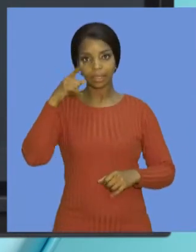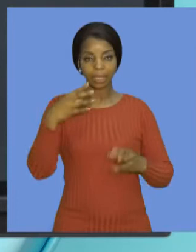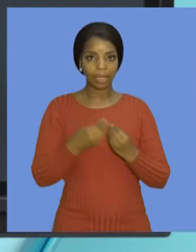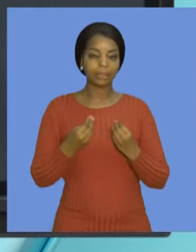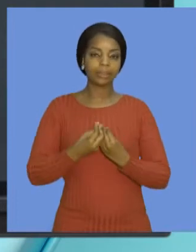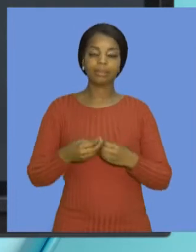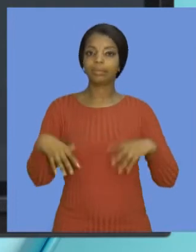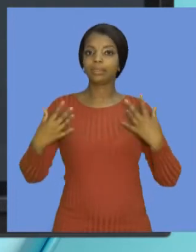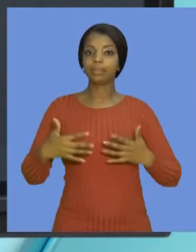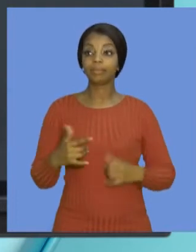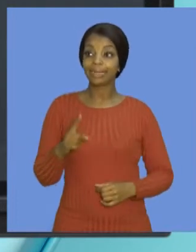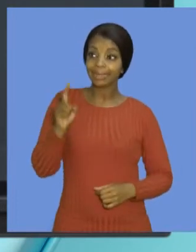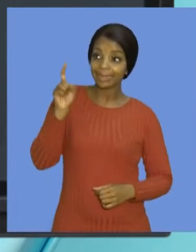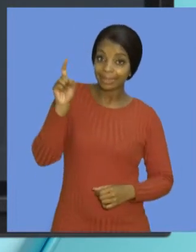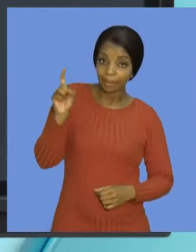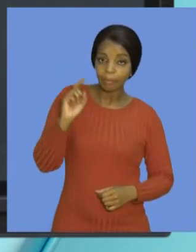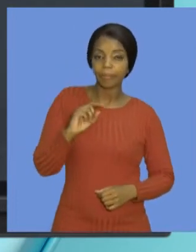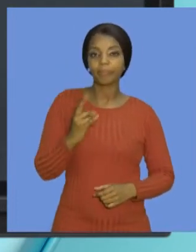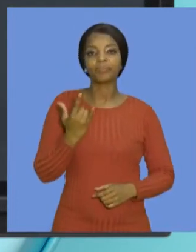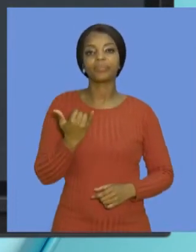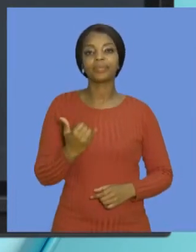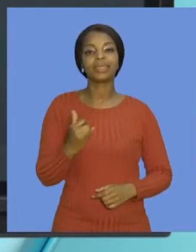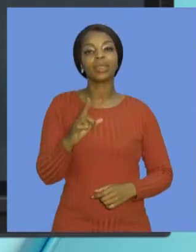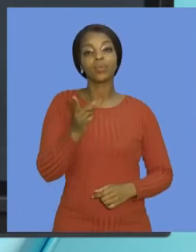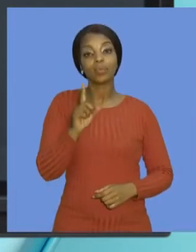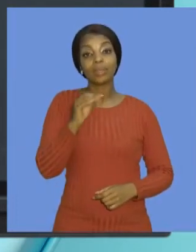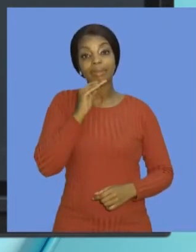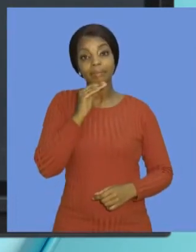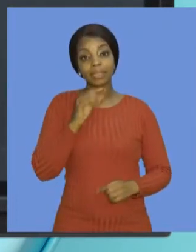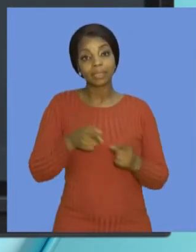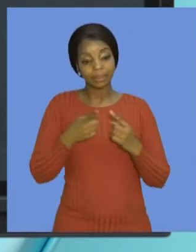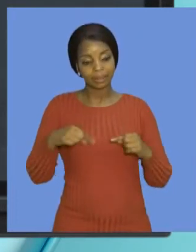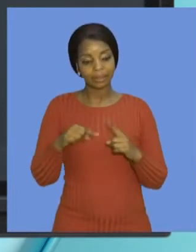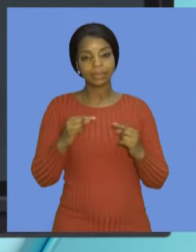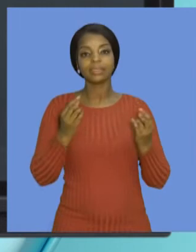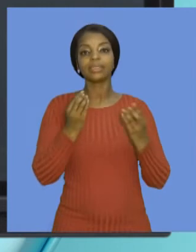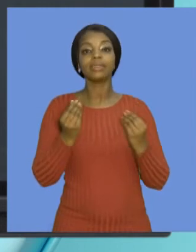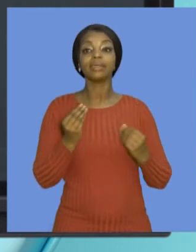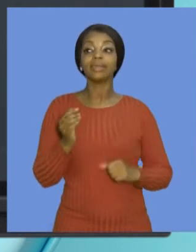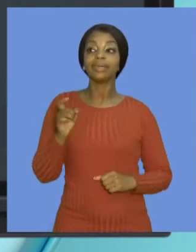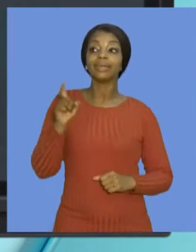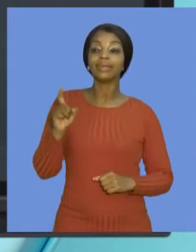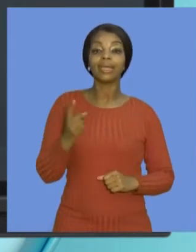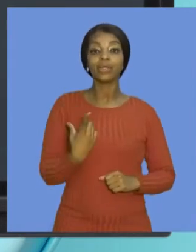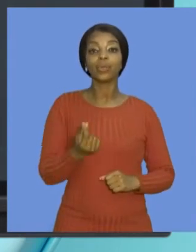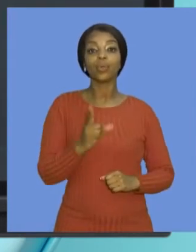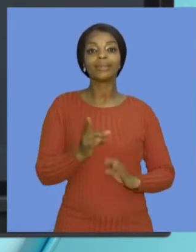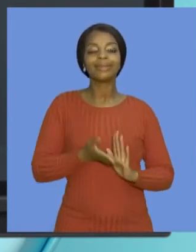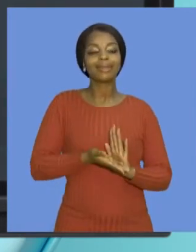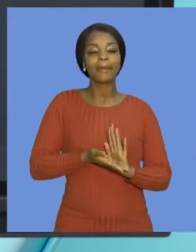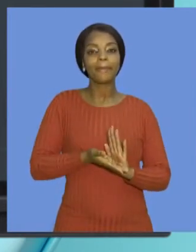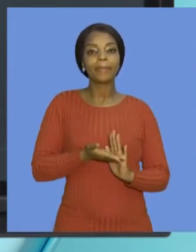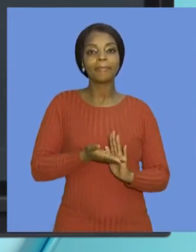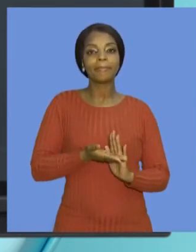they did something good. But in this concept, that's not what we mean. Appreciation in this concept would mean